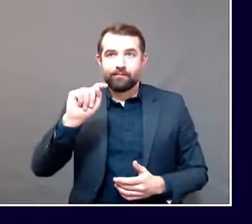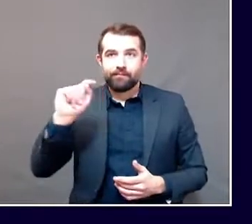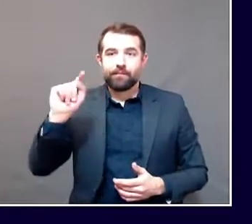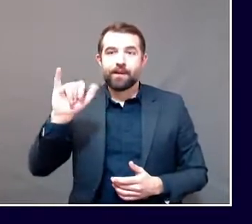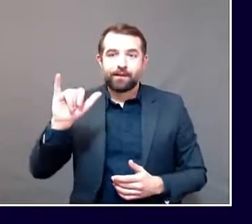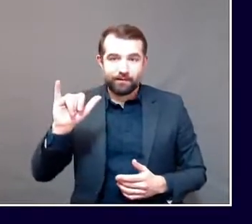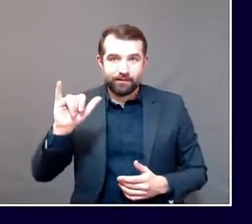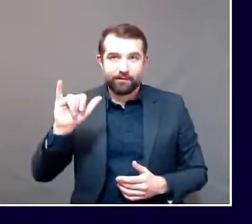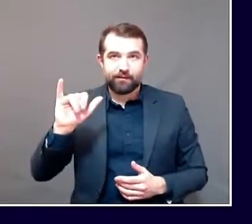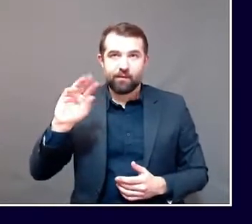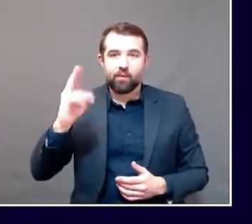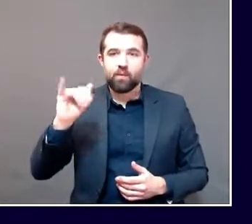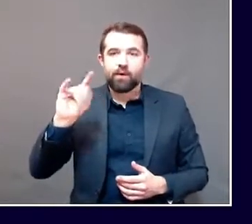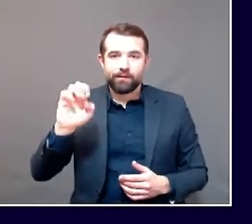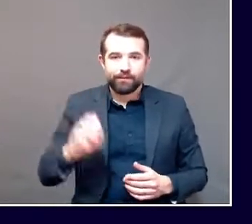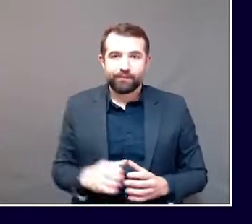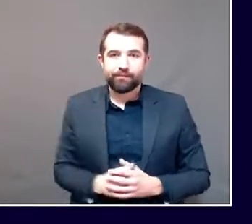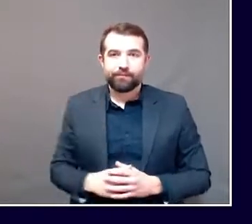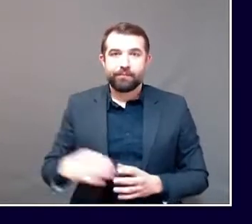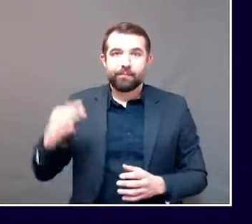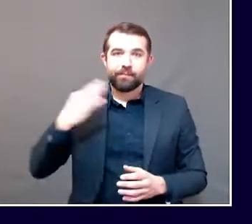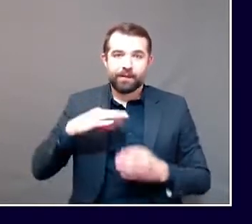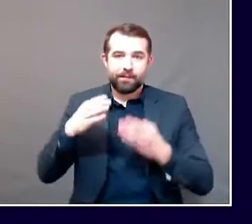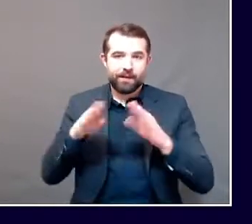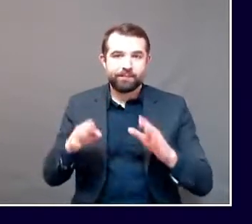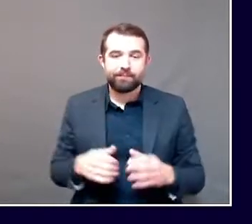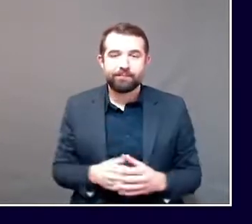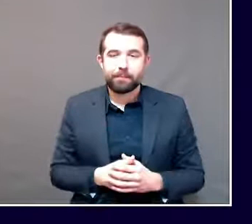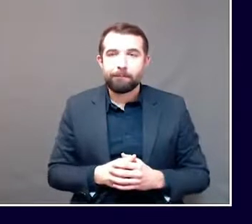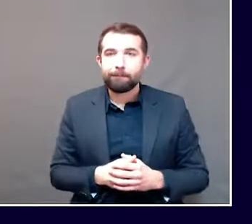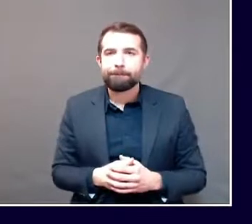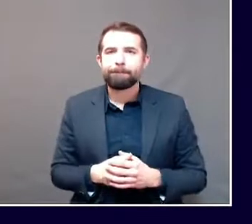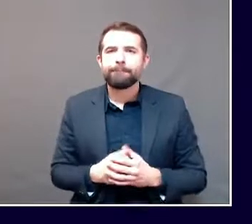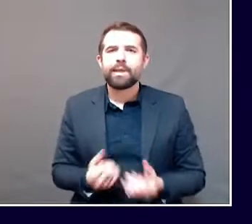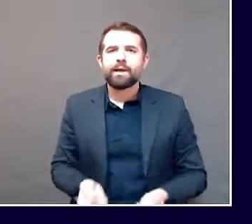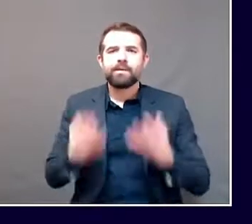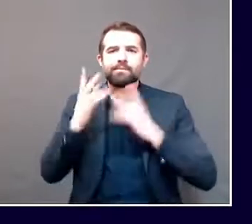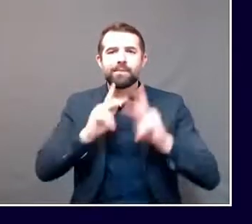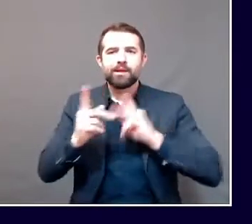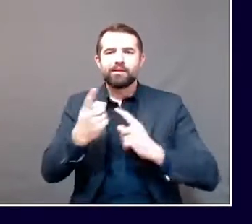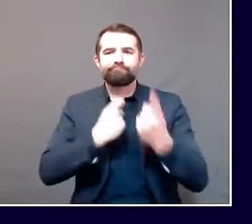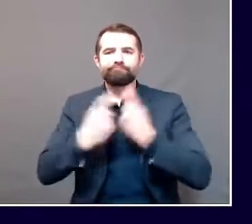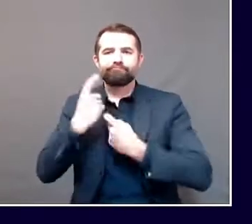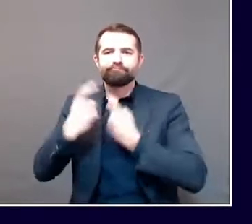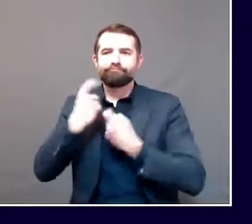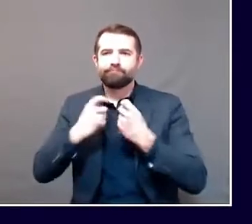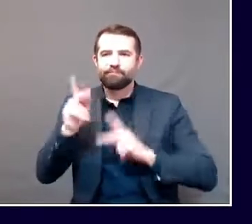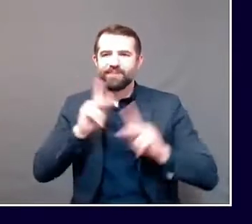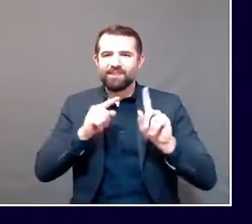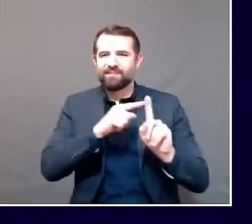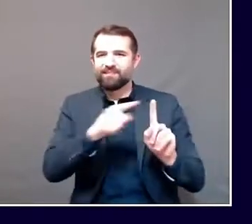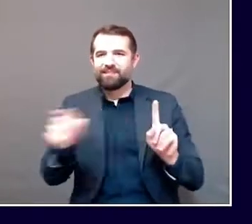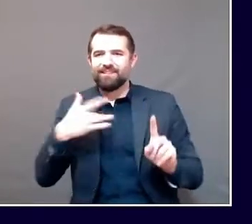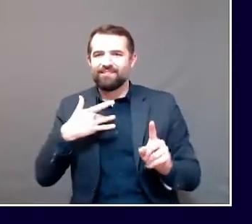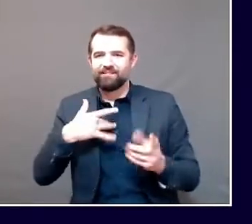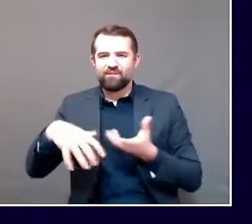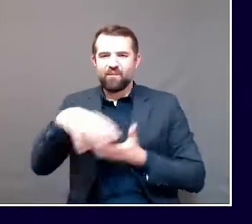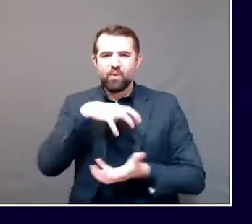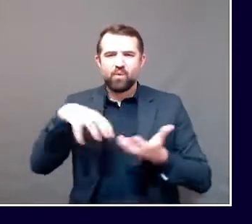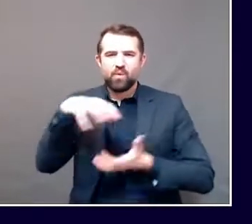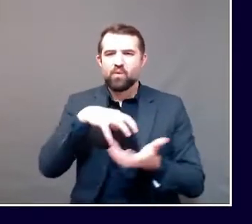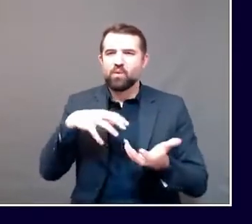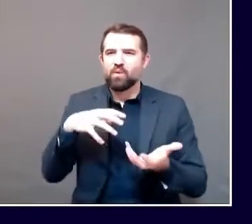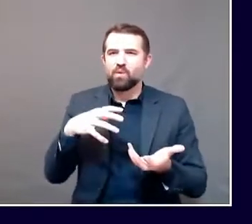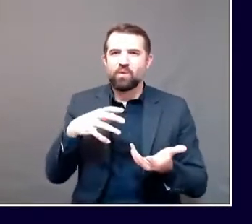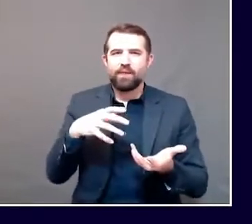Thank you very much, Dr. Shah. We're getting a lot of questions from people who are confused about where they are in line and how they're going to find out when it's their turn,